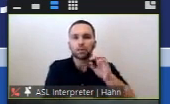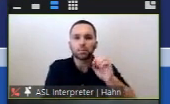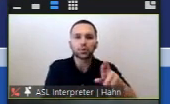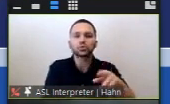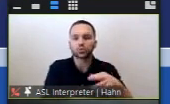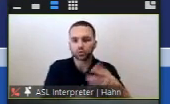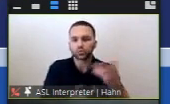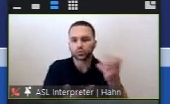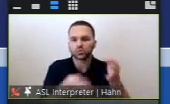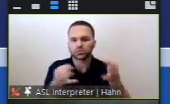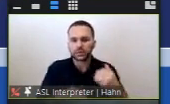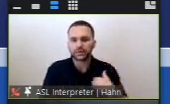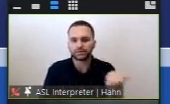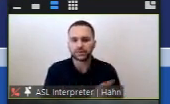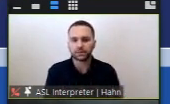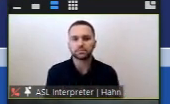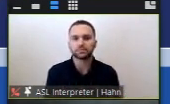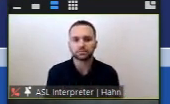please.